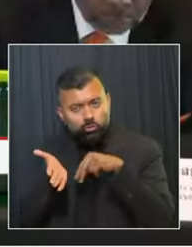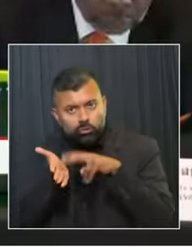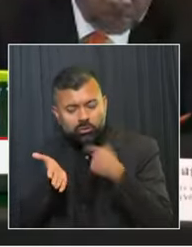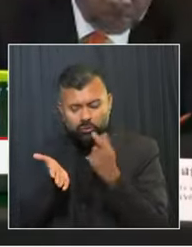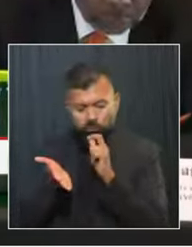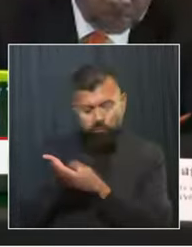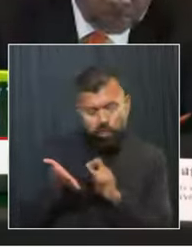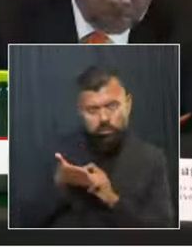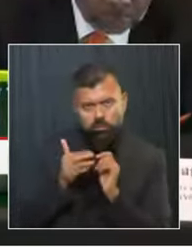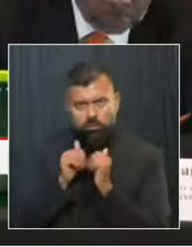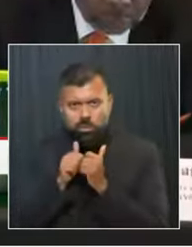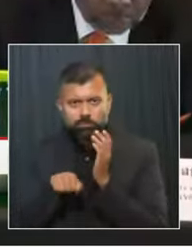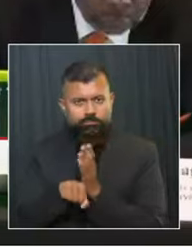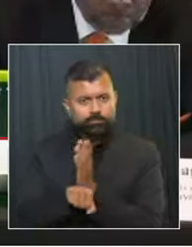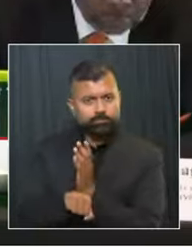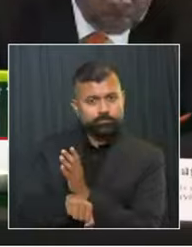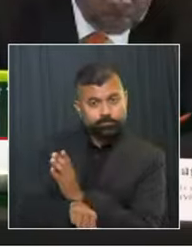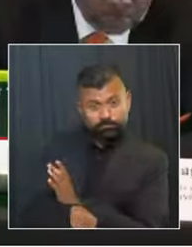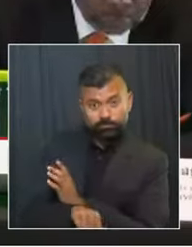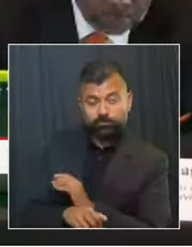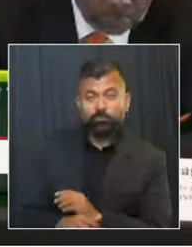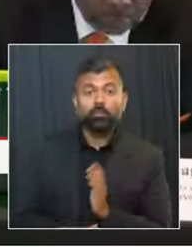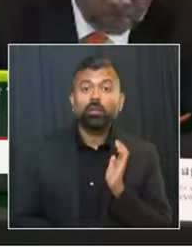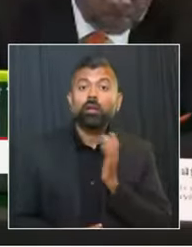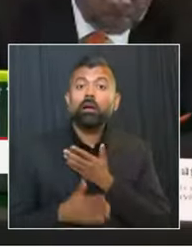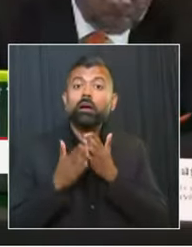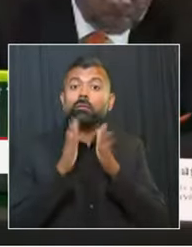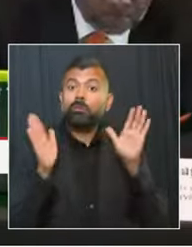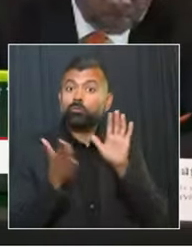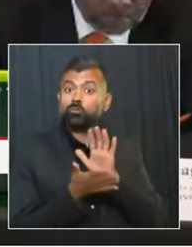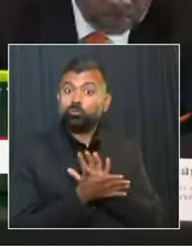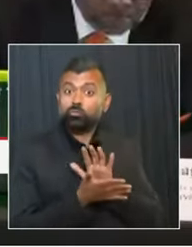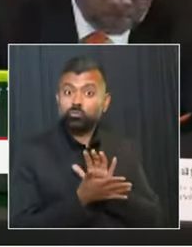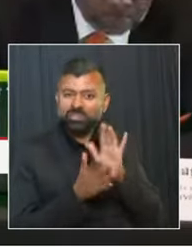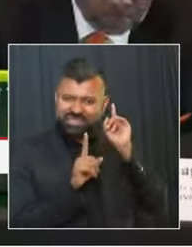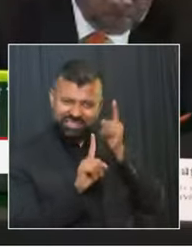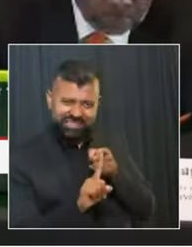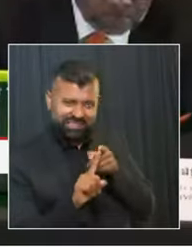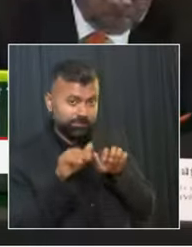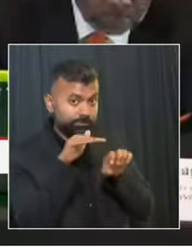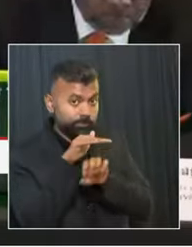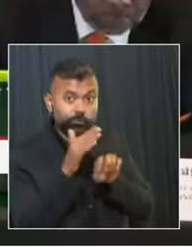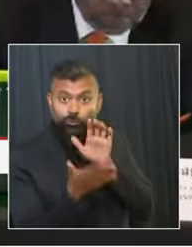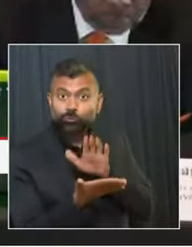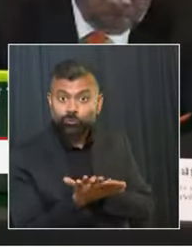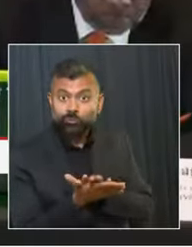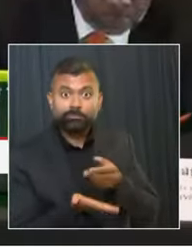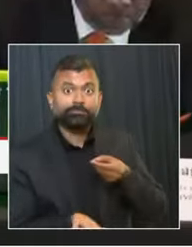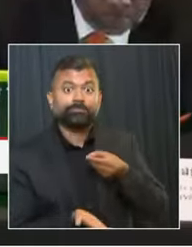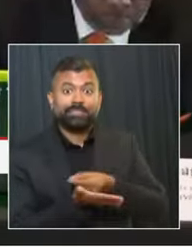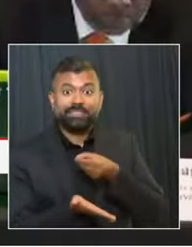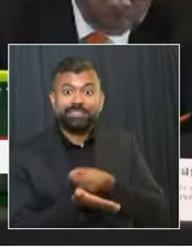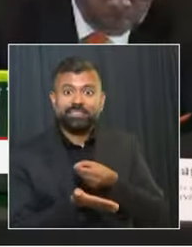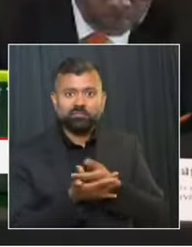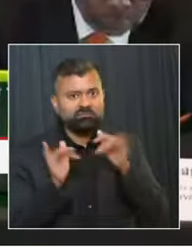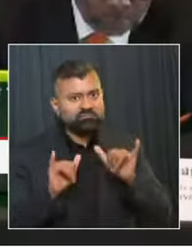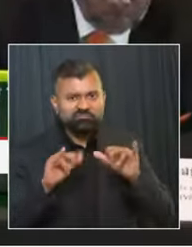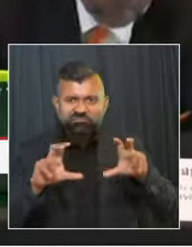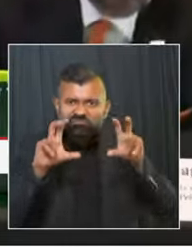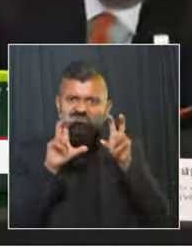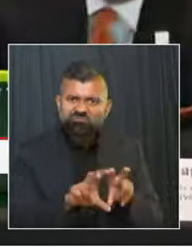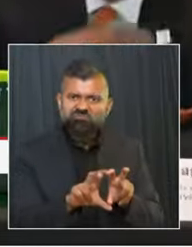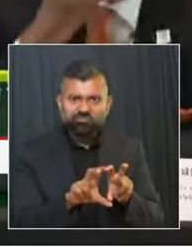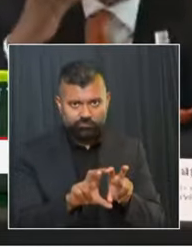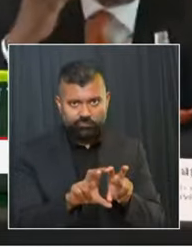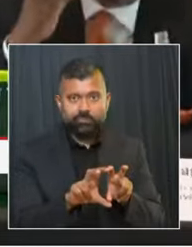our public schools, including our elementary schools, including the pay increases for teachers, we know, bring the best teachers to those classrooms